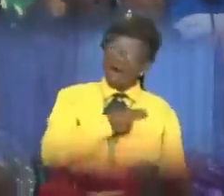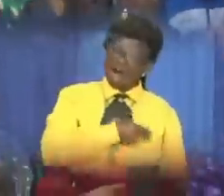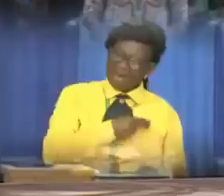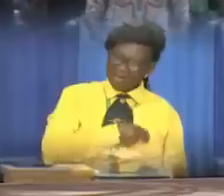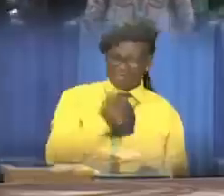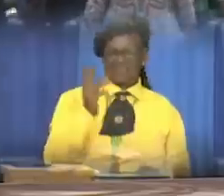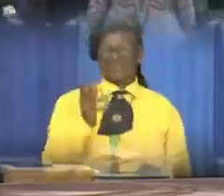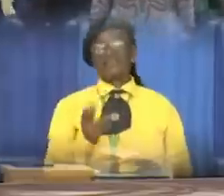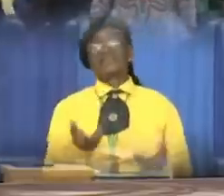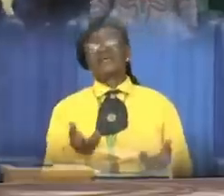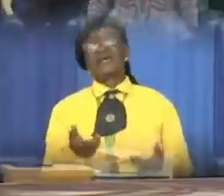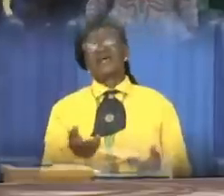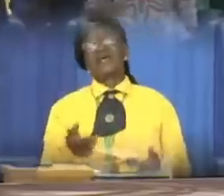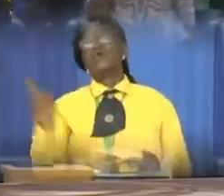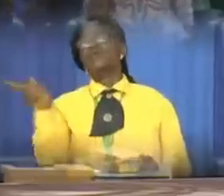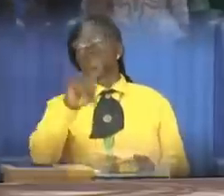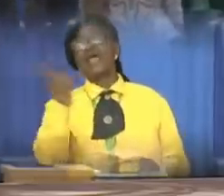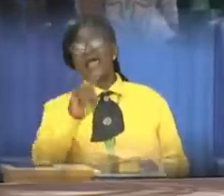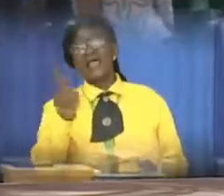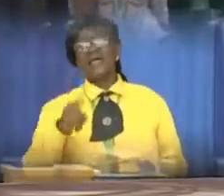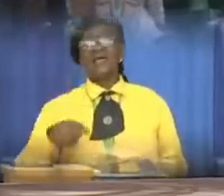night